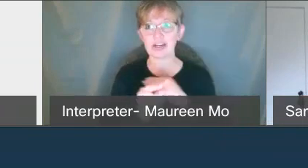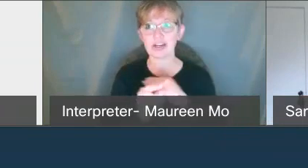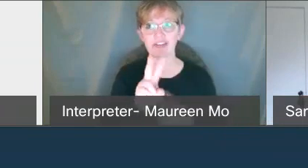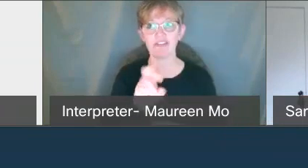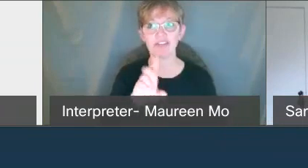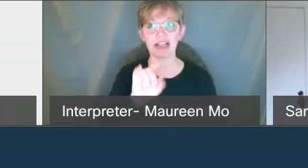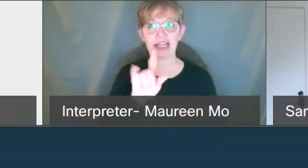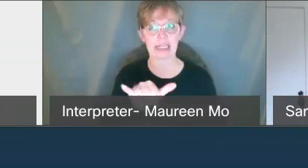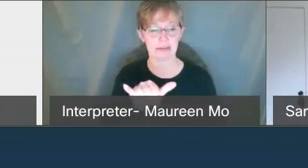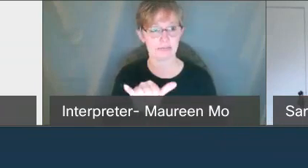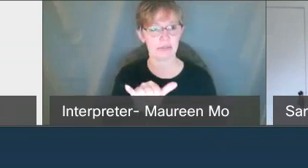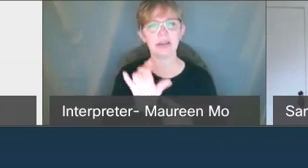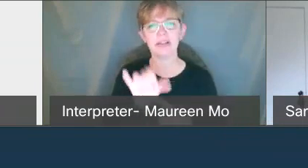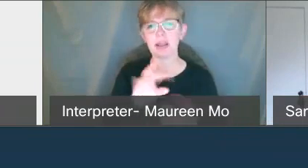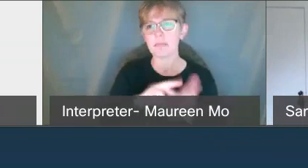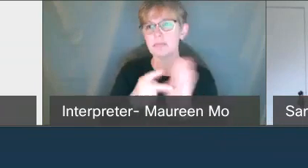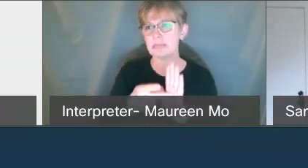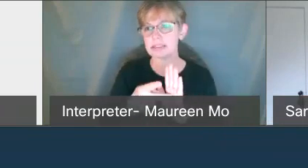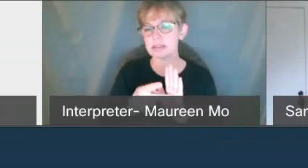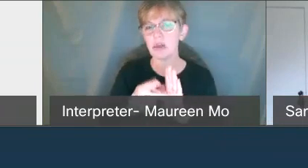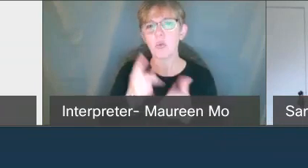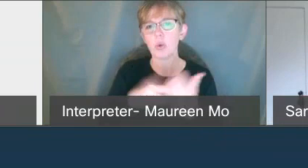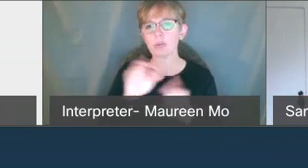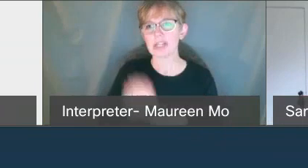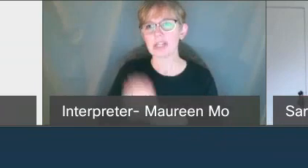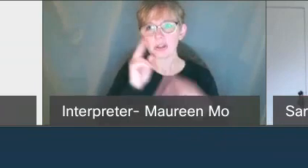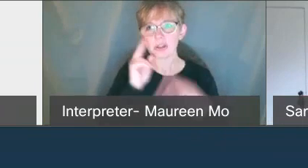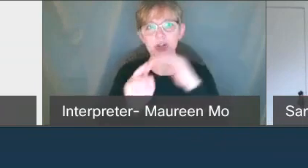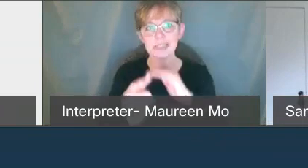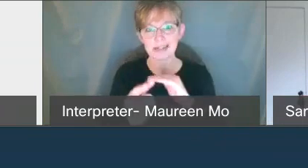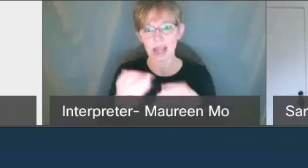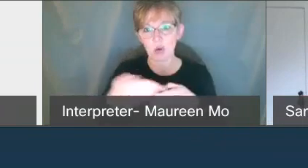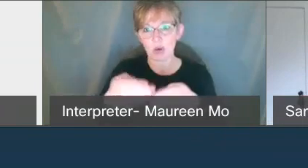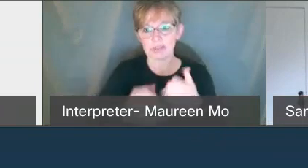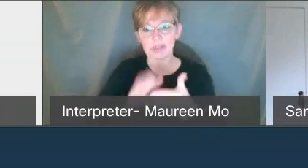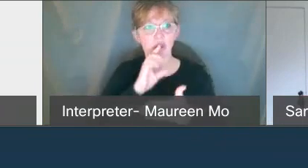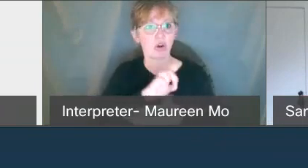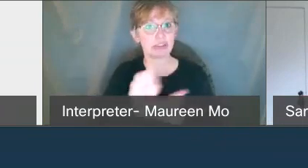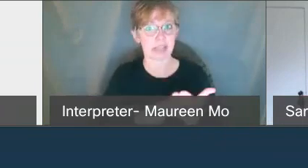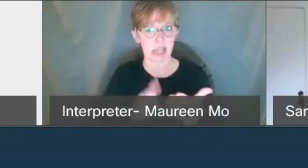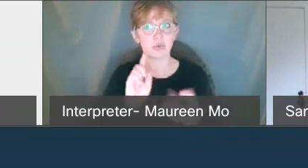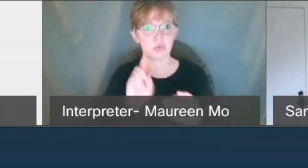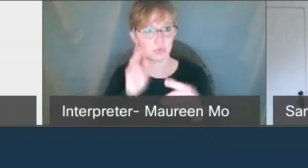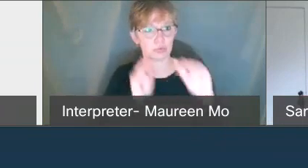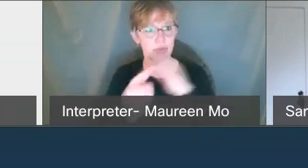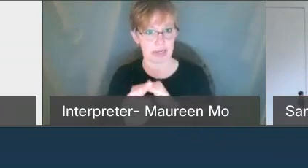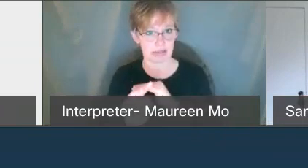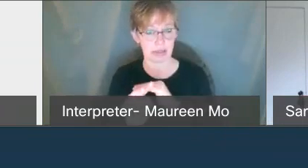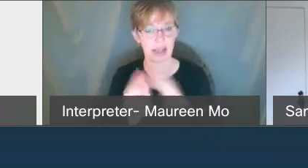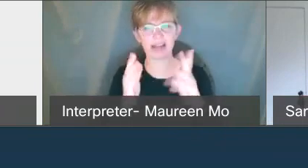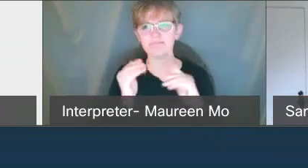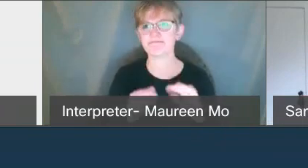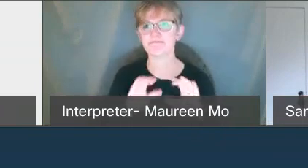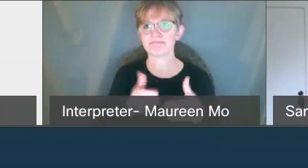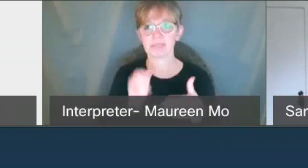is the degree to which the assessment results predict outcomes they were designed to predict. And a subset of that question is whether